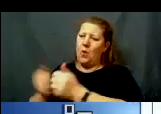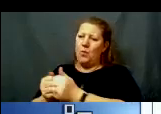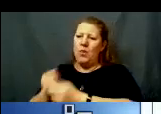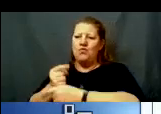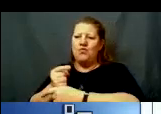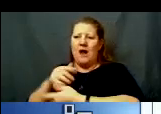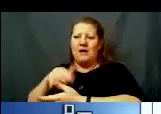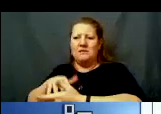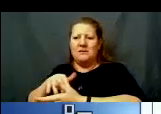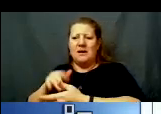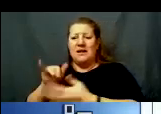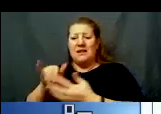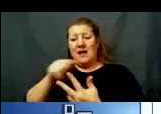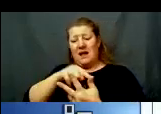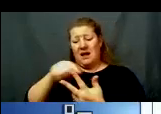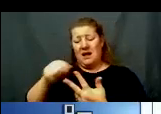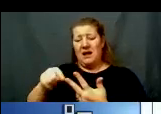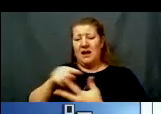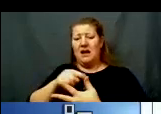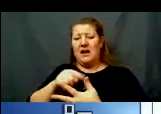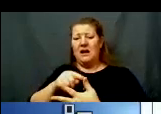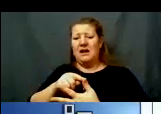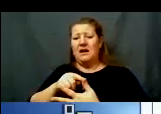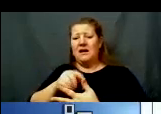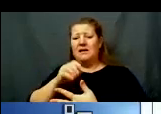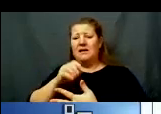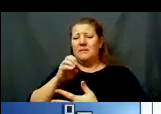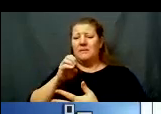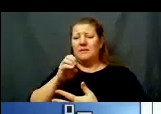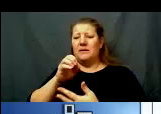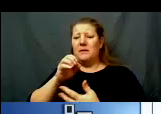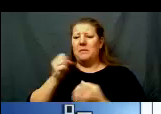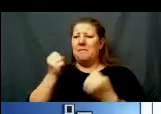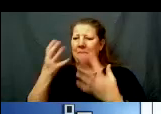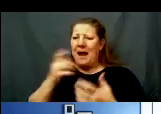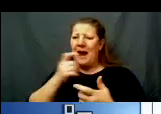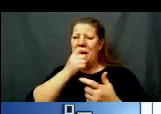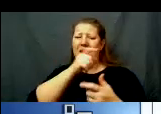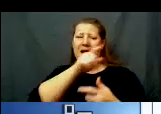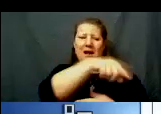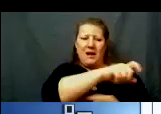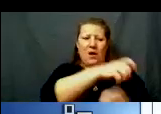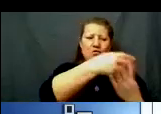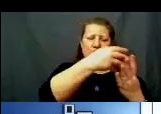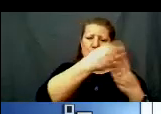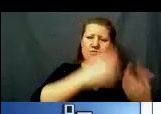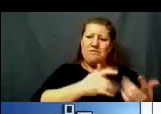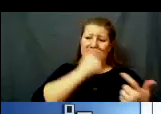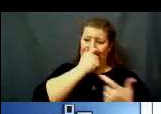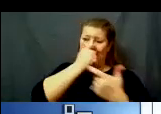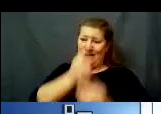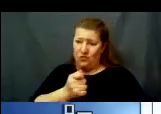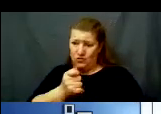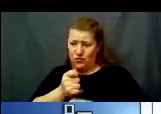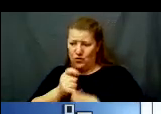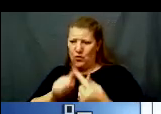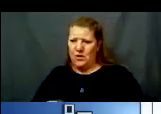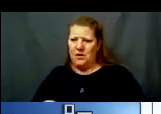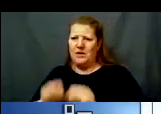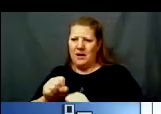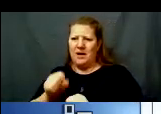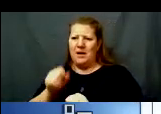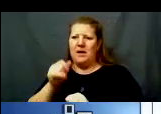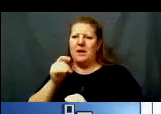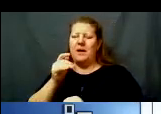ethnic studies, there has been a long interest among incarcerated persons in them because, frankly, they are politicizing.